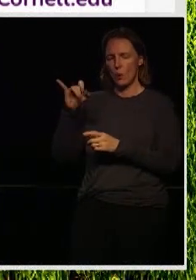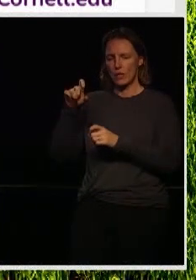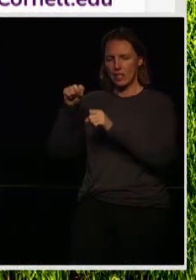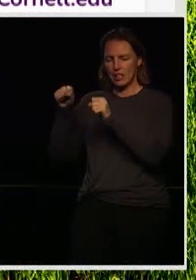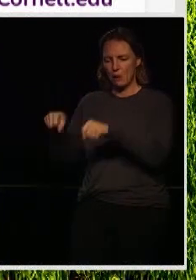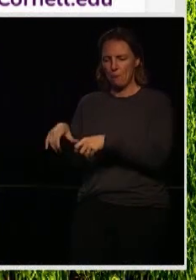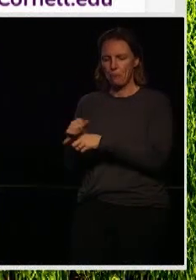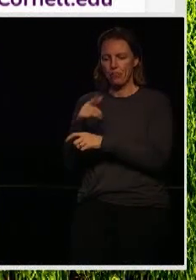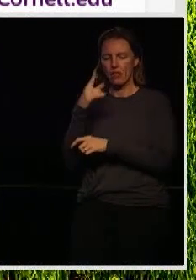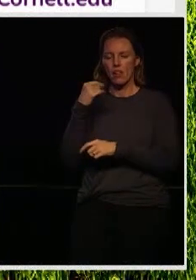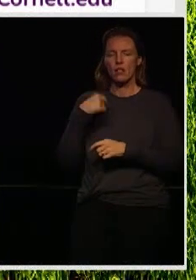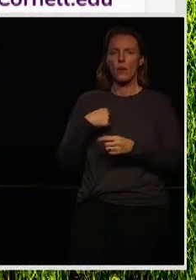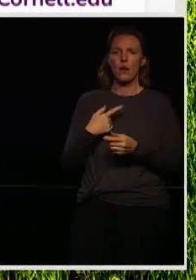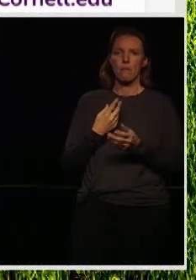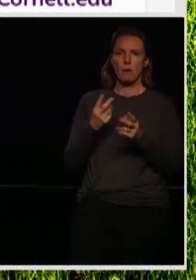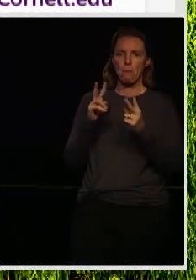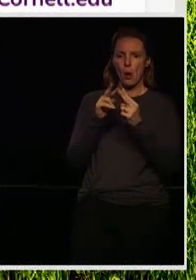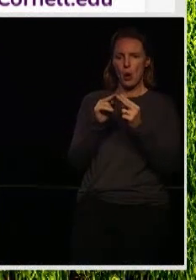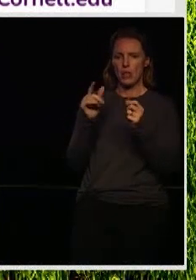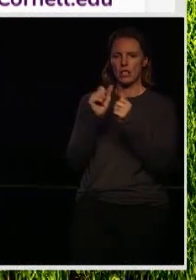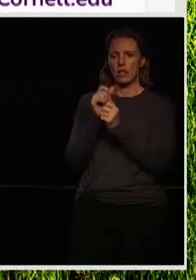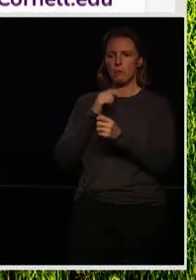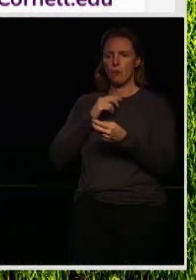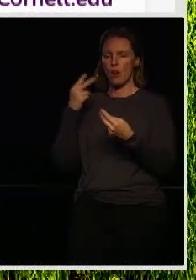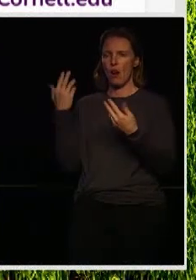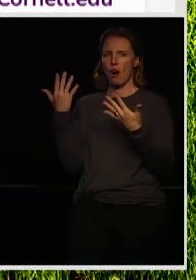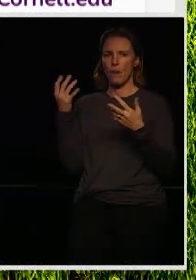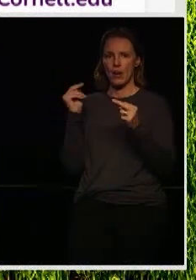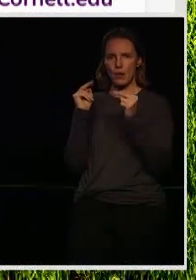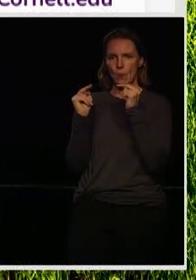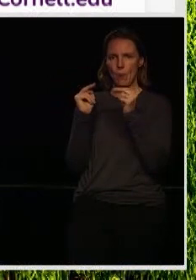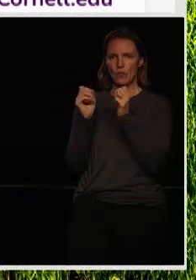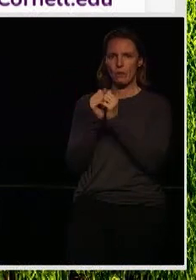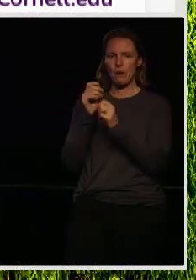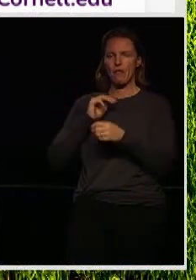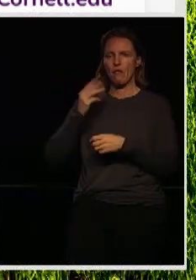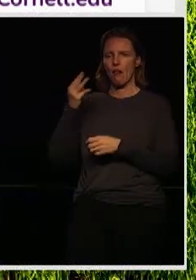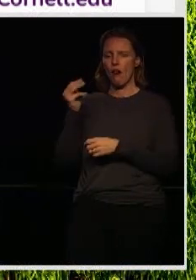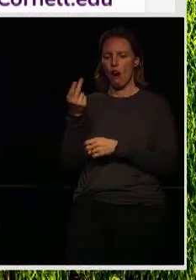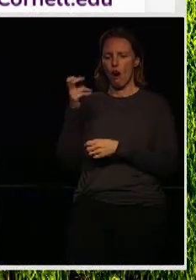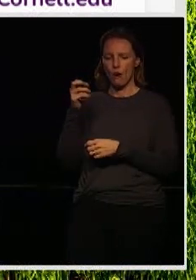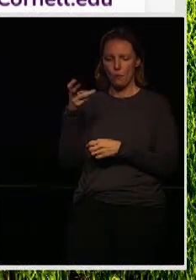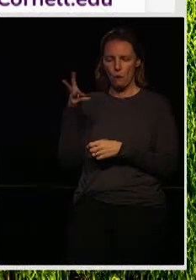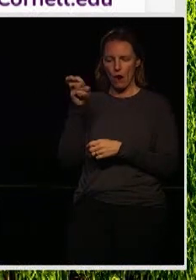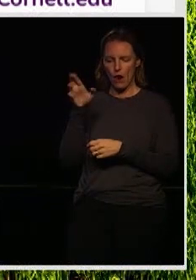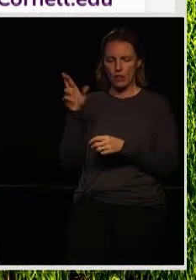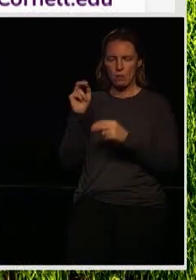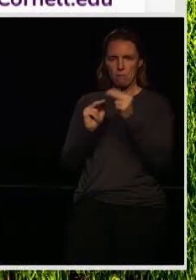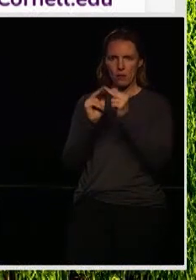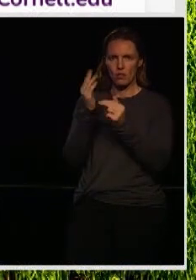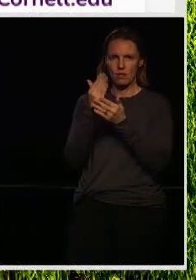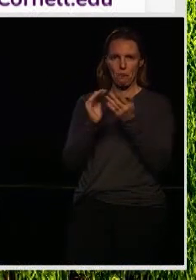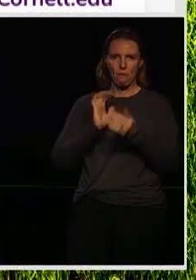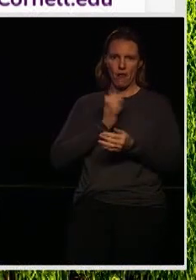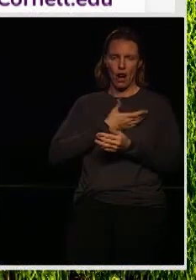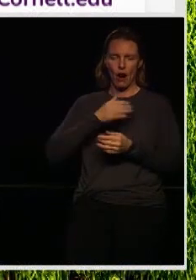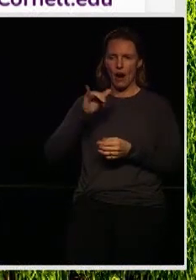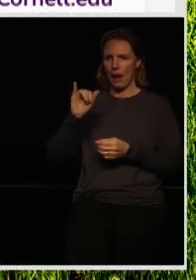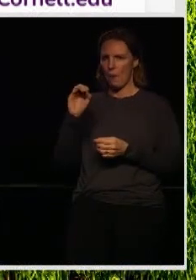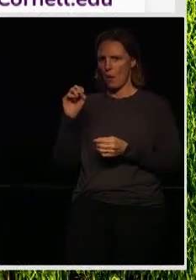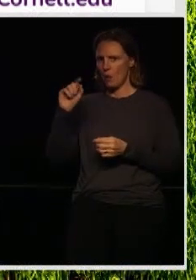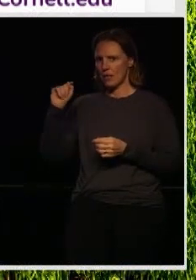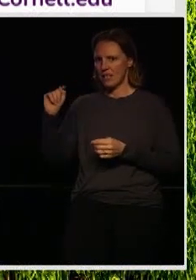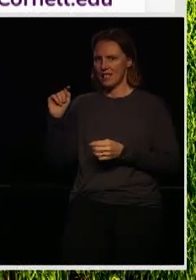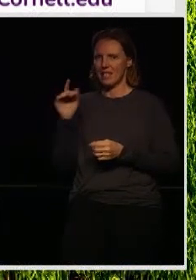and building the network here in the region. We're already negotiating with a hardware manufacturer to build some of our IoT sensors. We